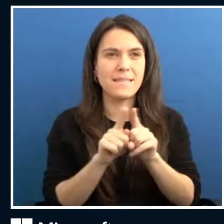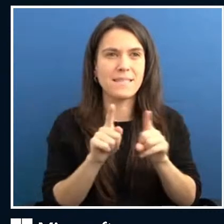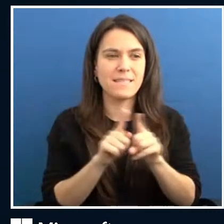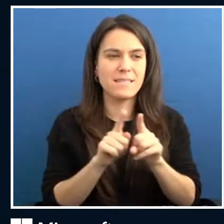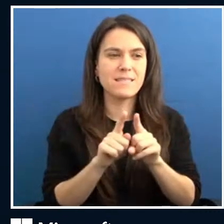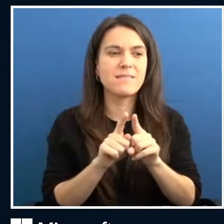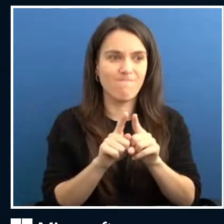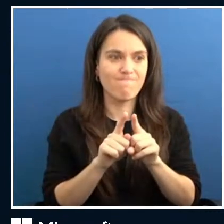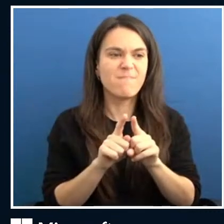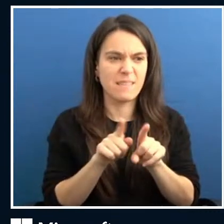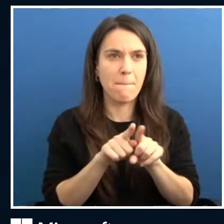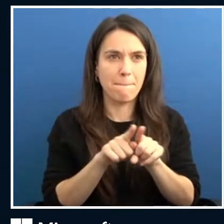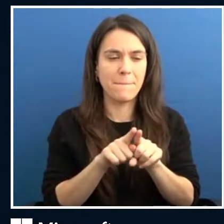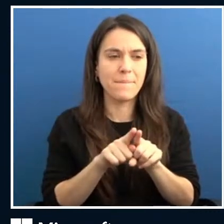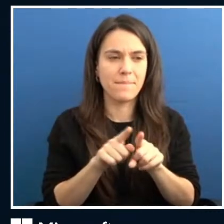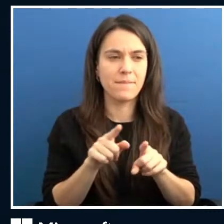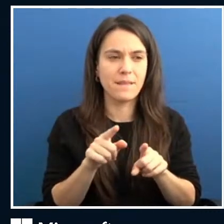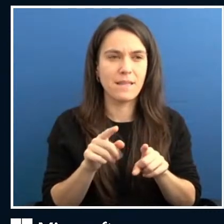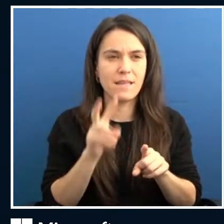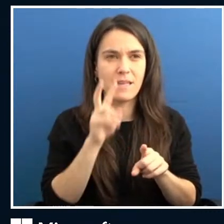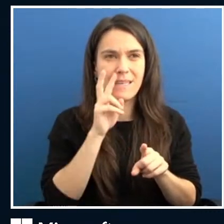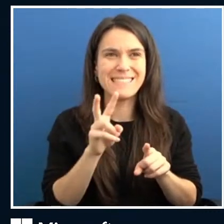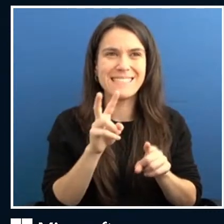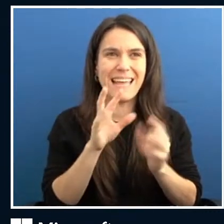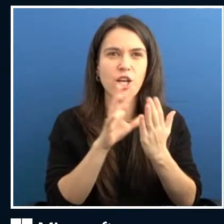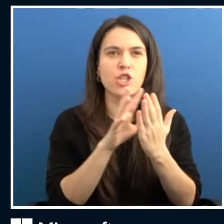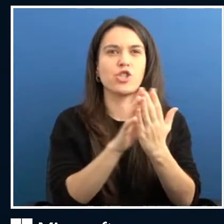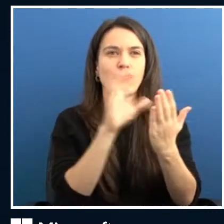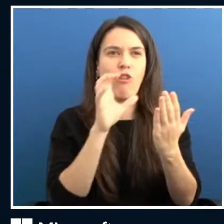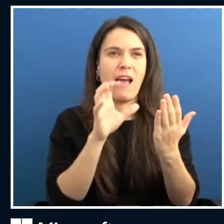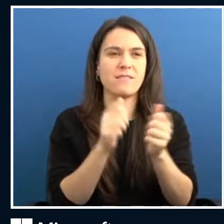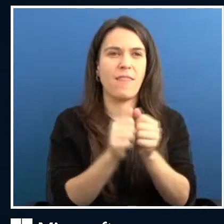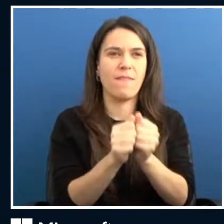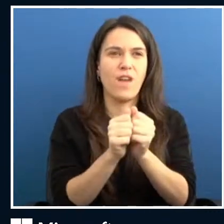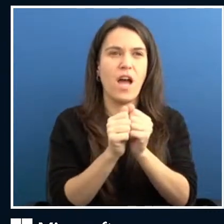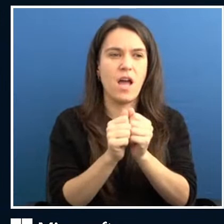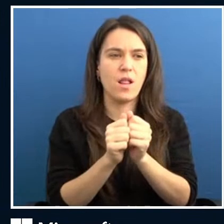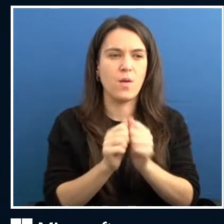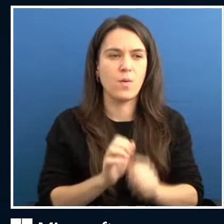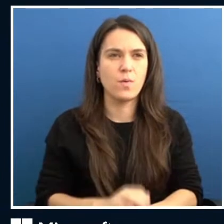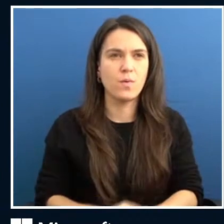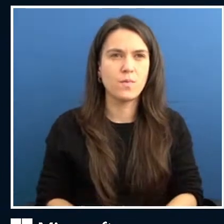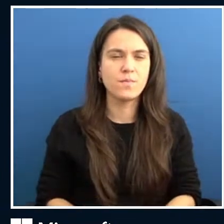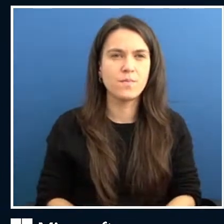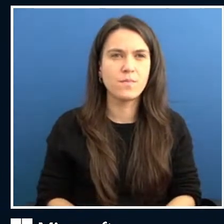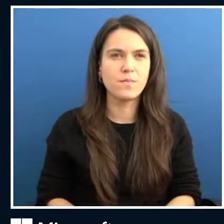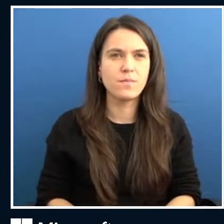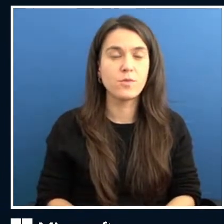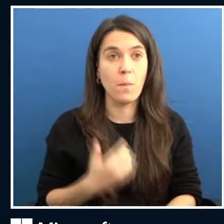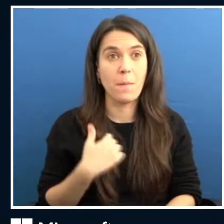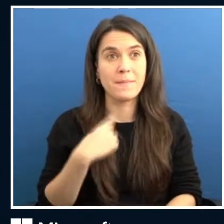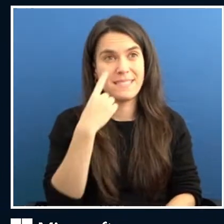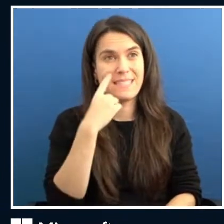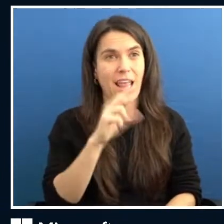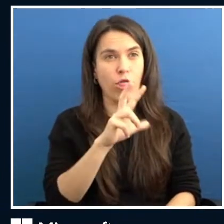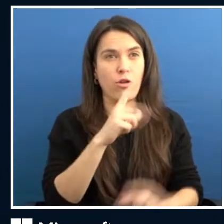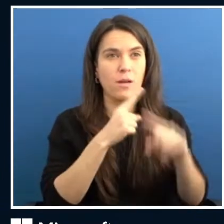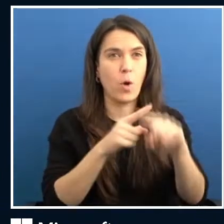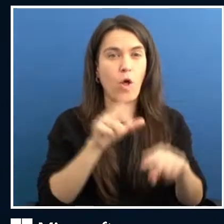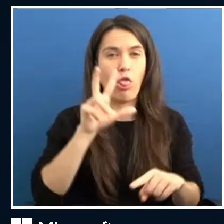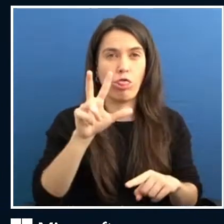also extracted those values. Now, when we're taking a 3x3 pooling, it is usually